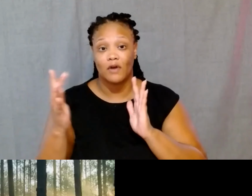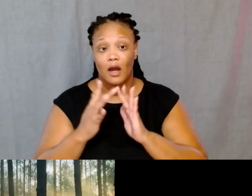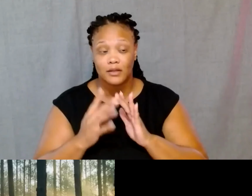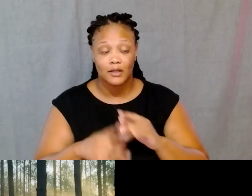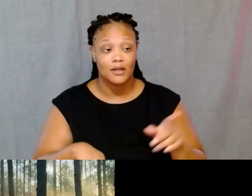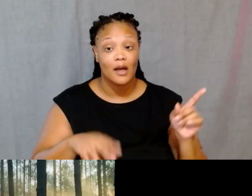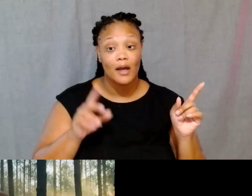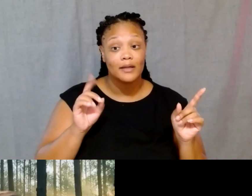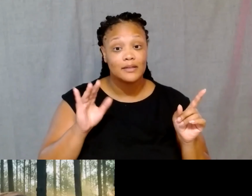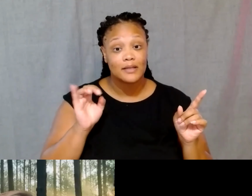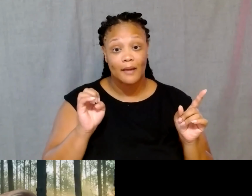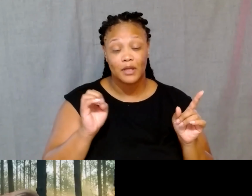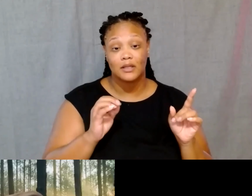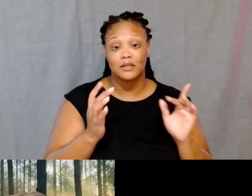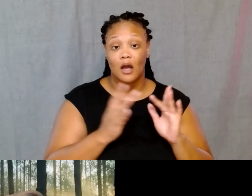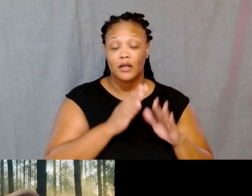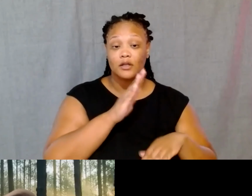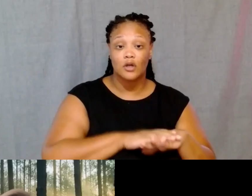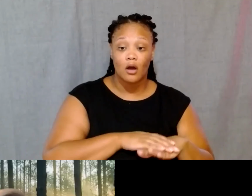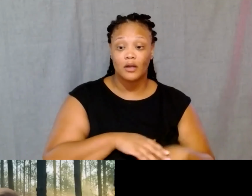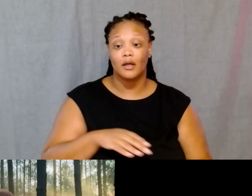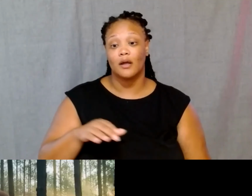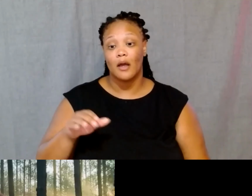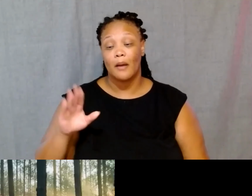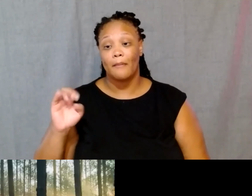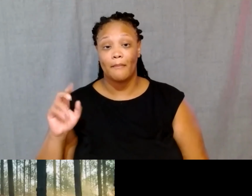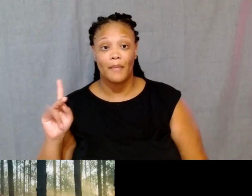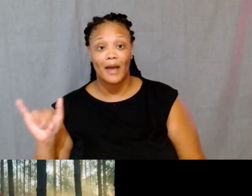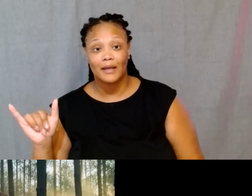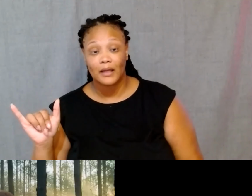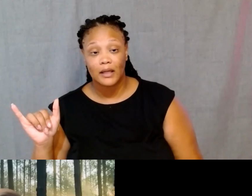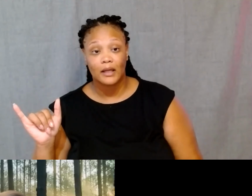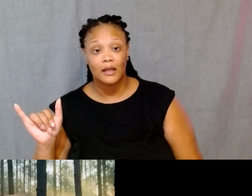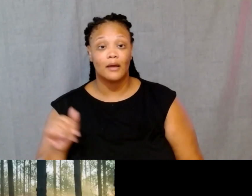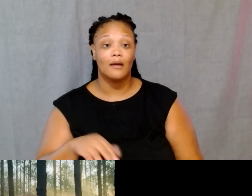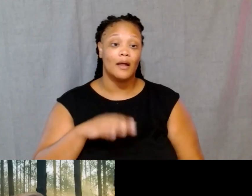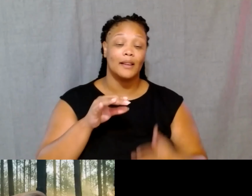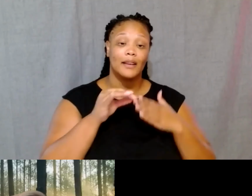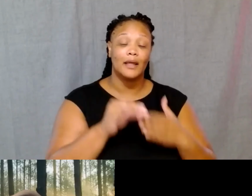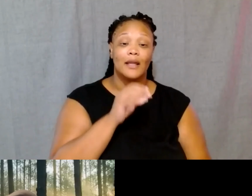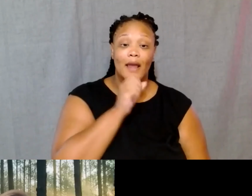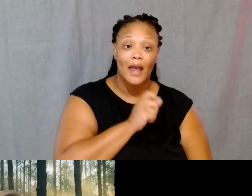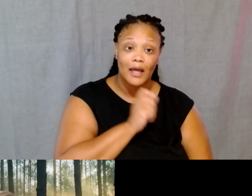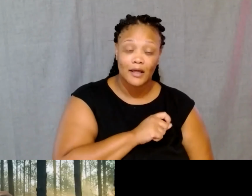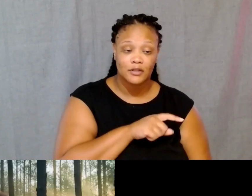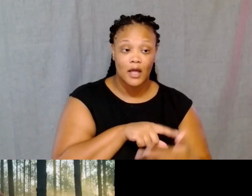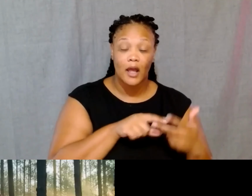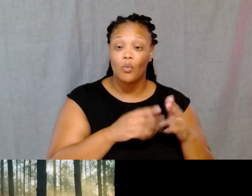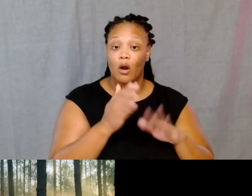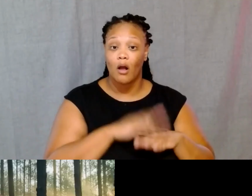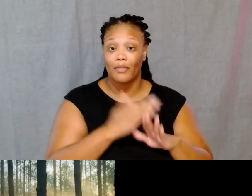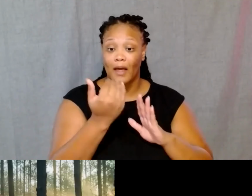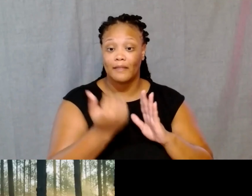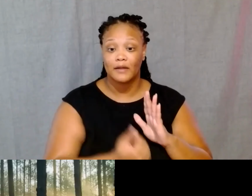Age was on it. Becky, CADS was on it. So don't be surprised if they reach out, maybe with a survey or